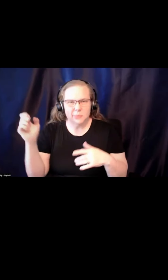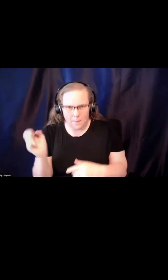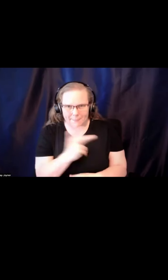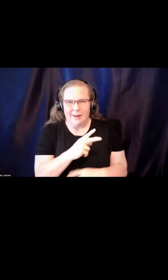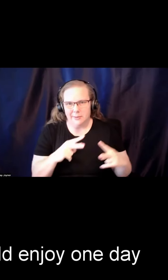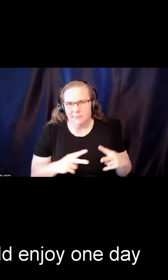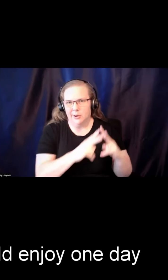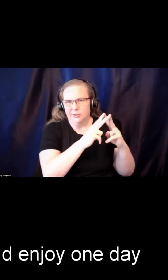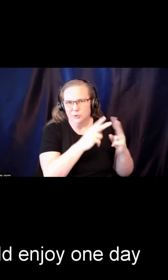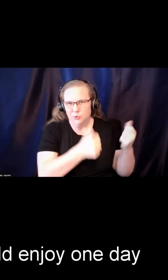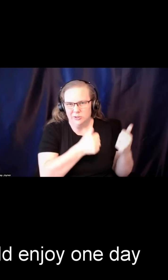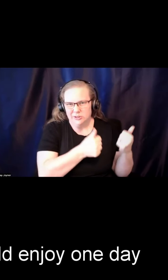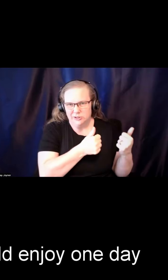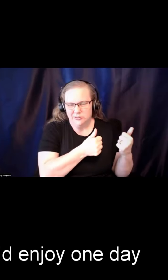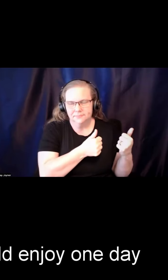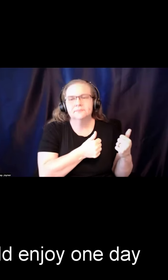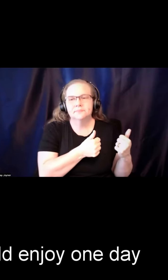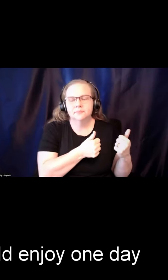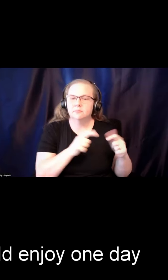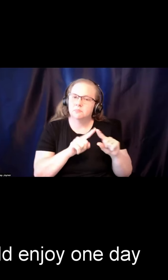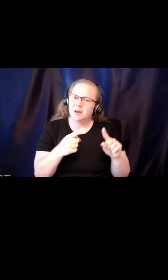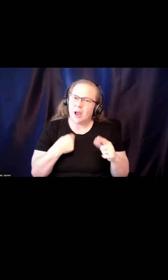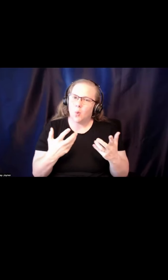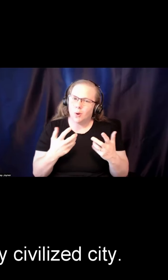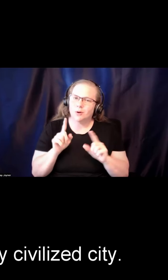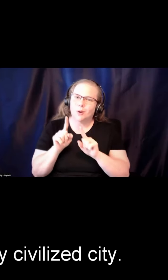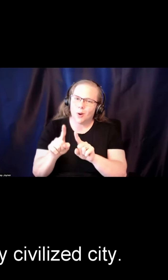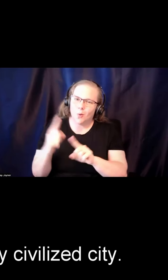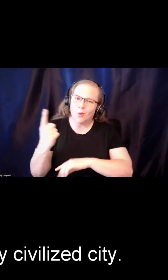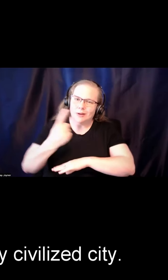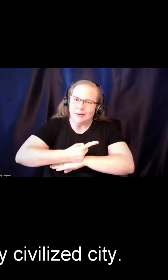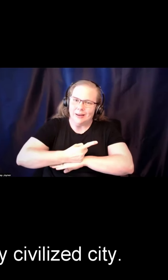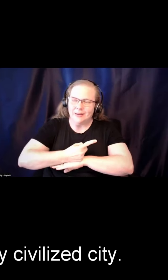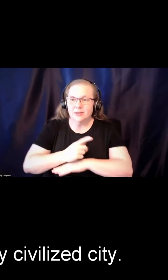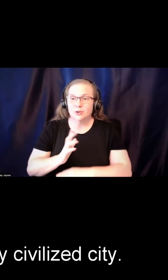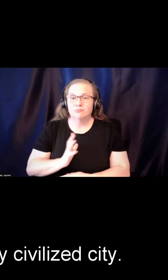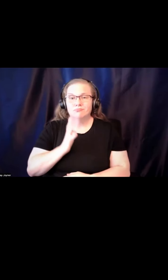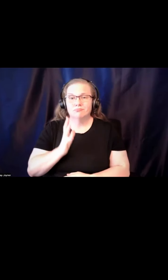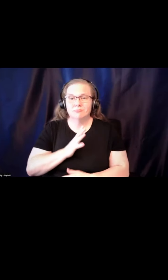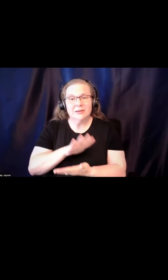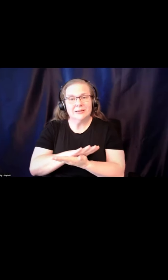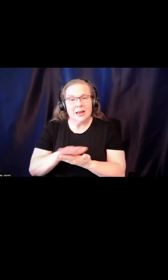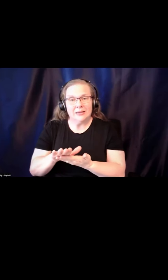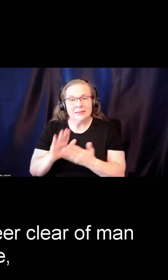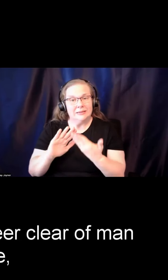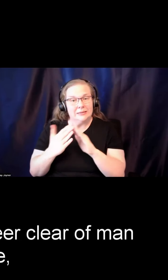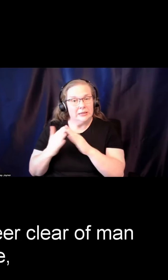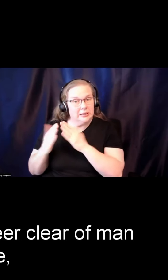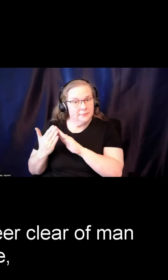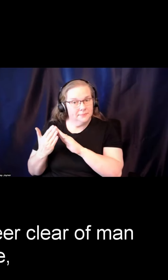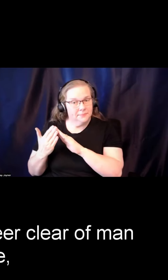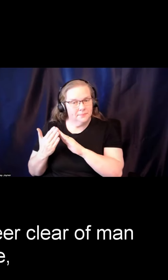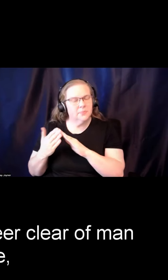Paris. First, however, I would enjoy one day in this extravagantly civilized city. I